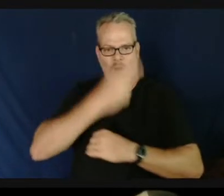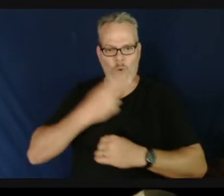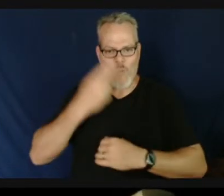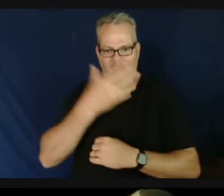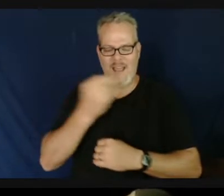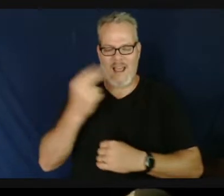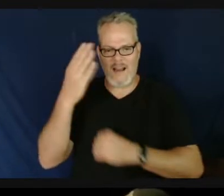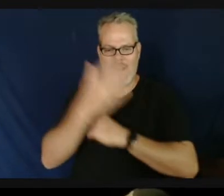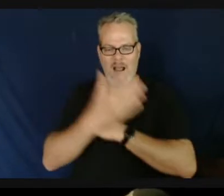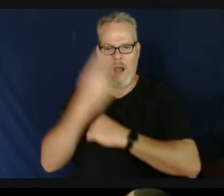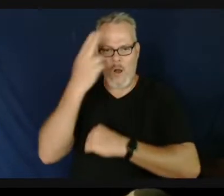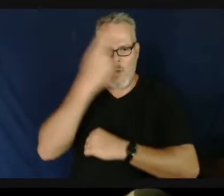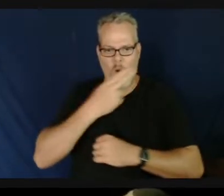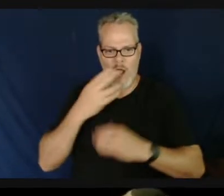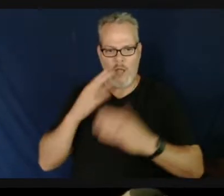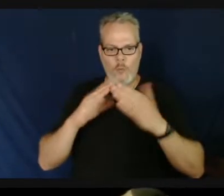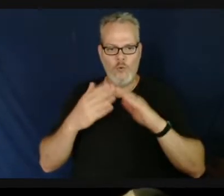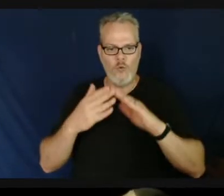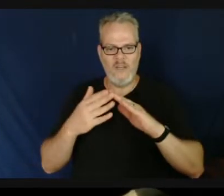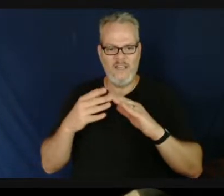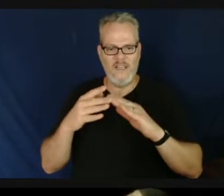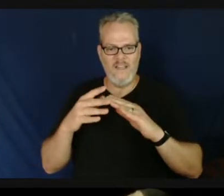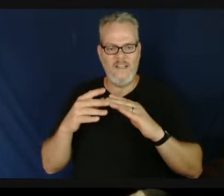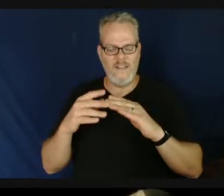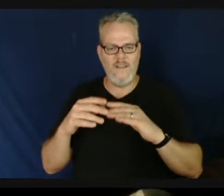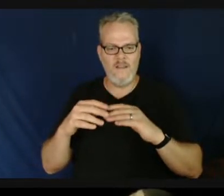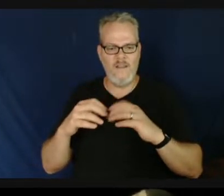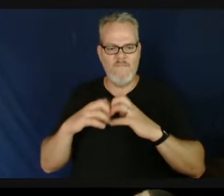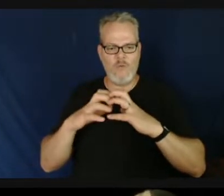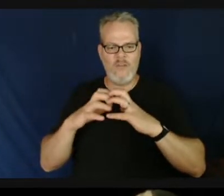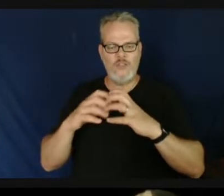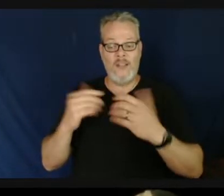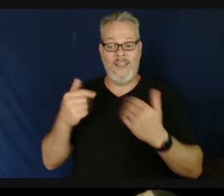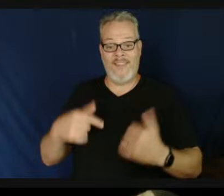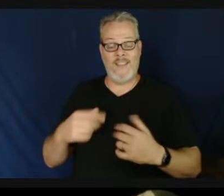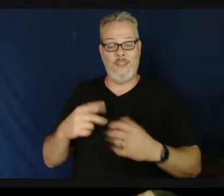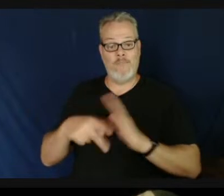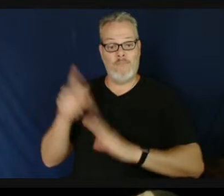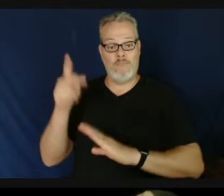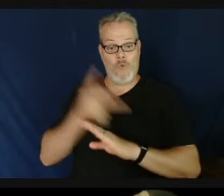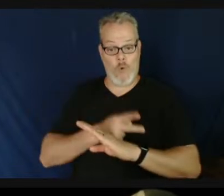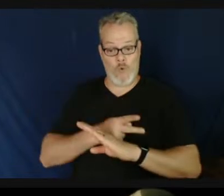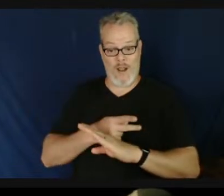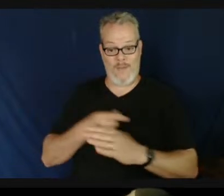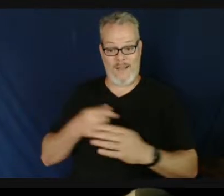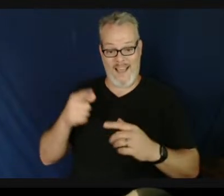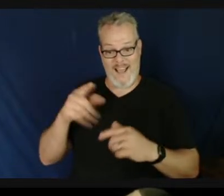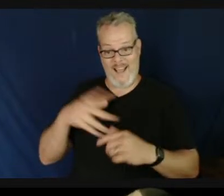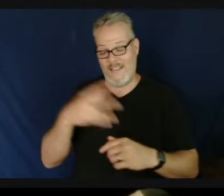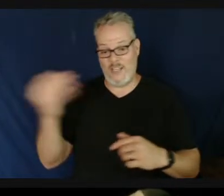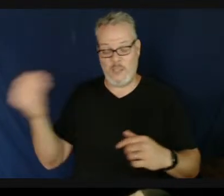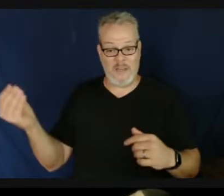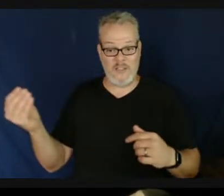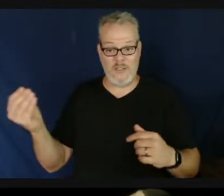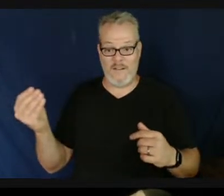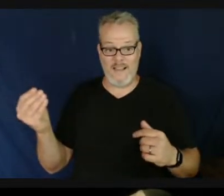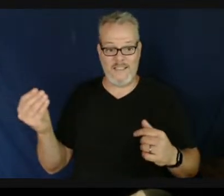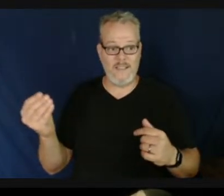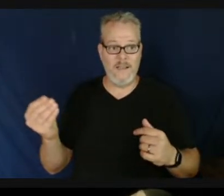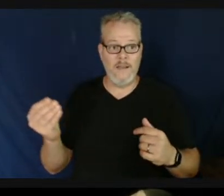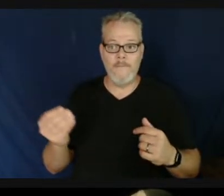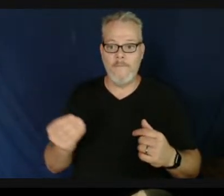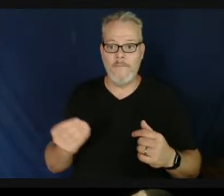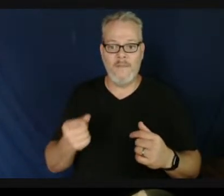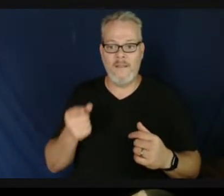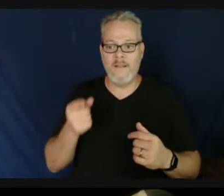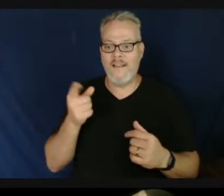Foundation, for making this program, as well as our digital resilience and youth development programs, have the support they need to